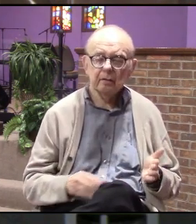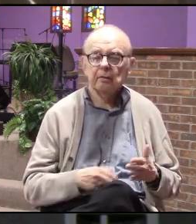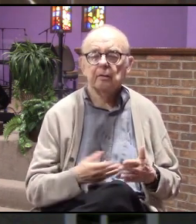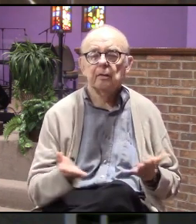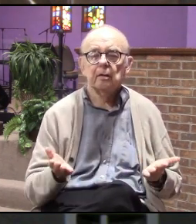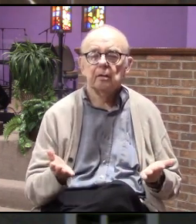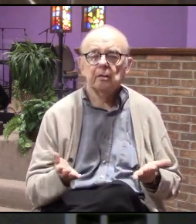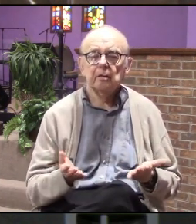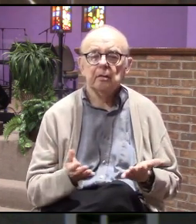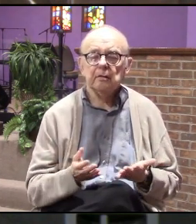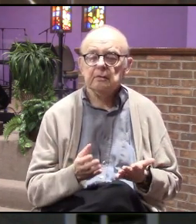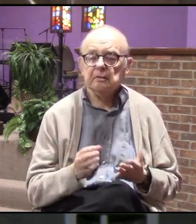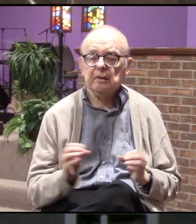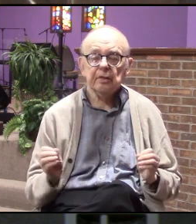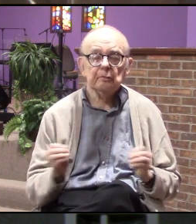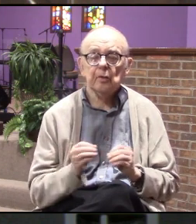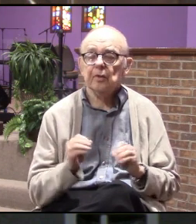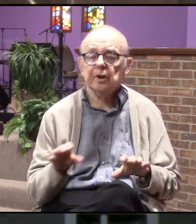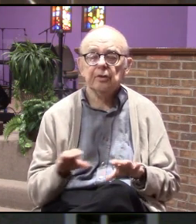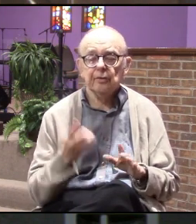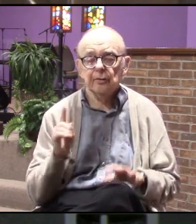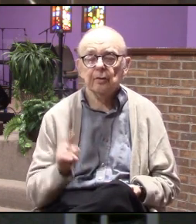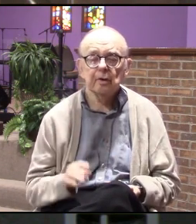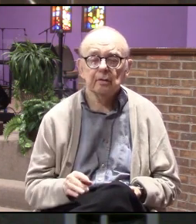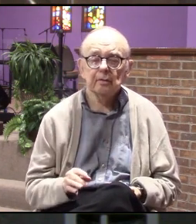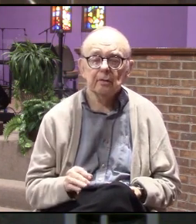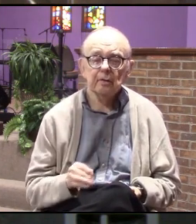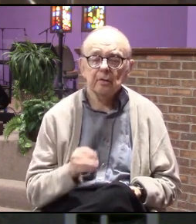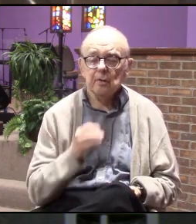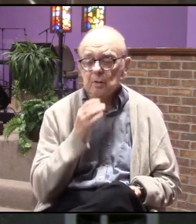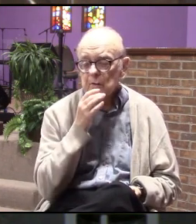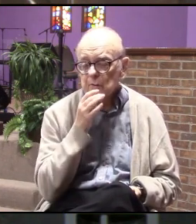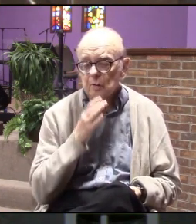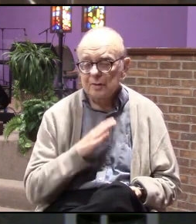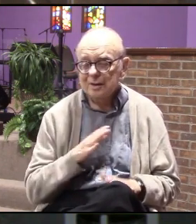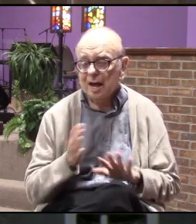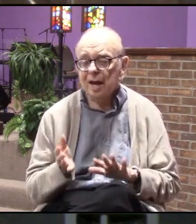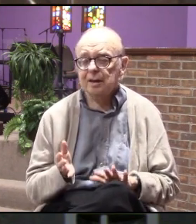there was nothing they could do. She died.